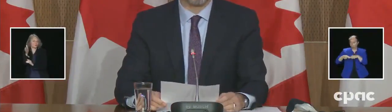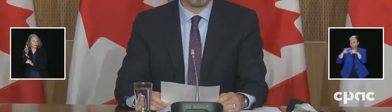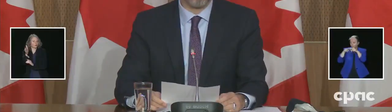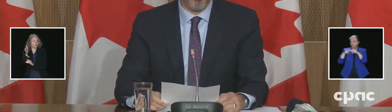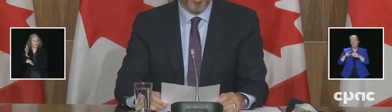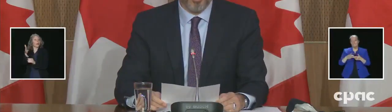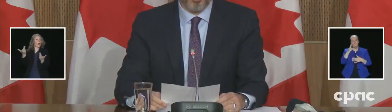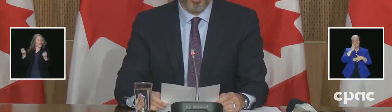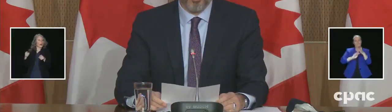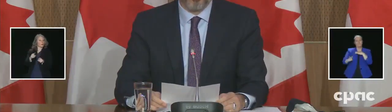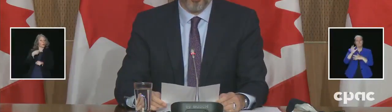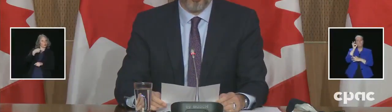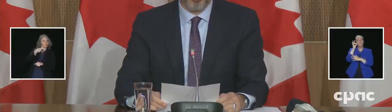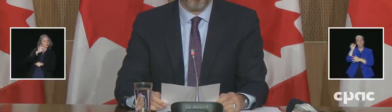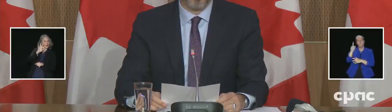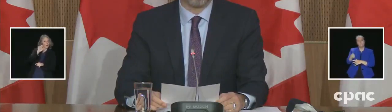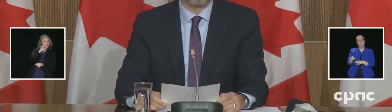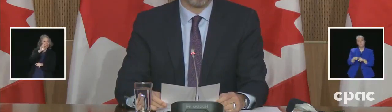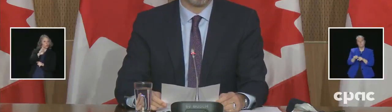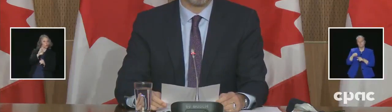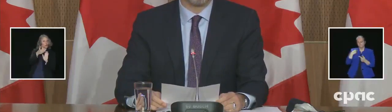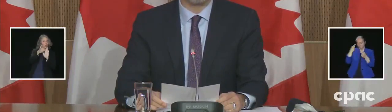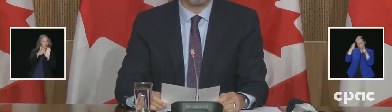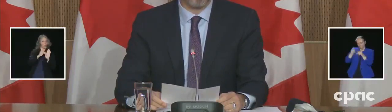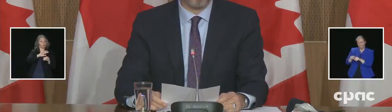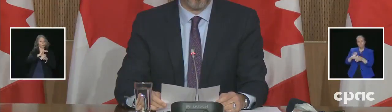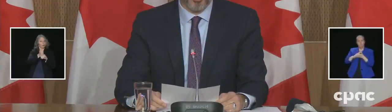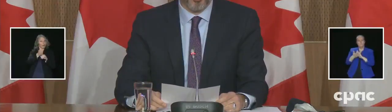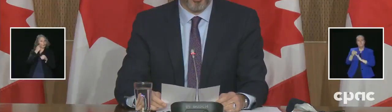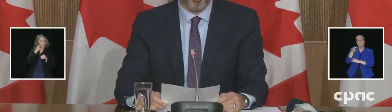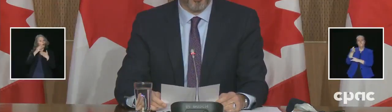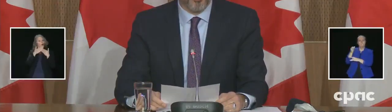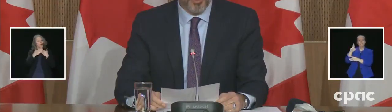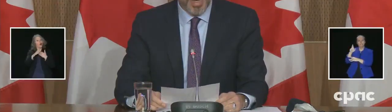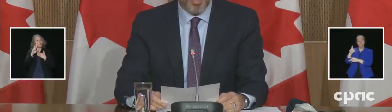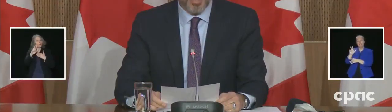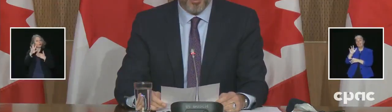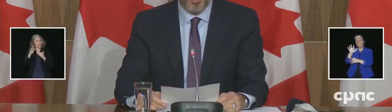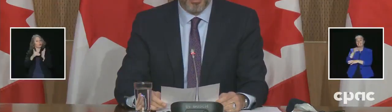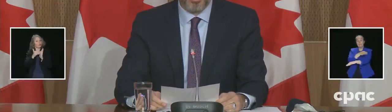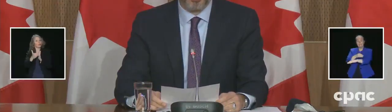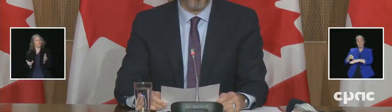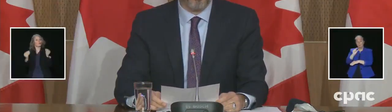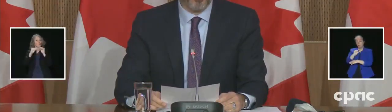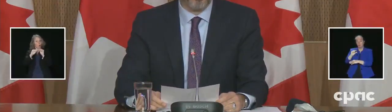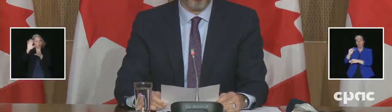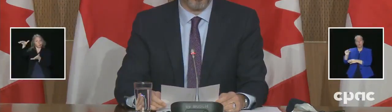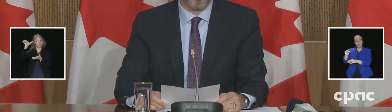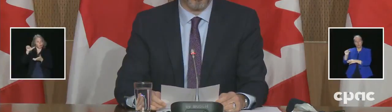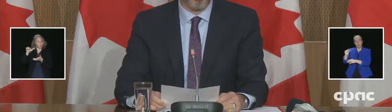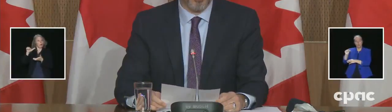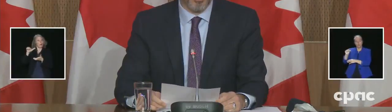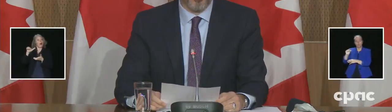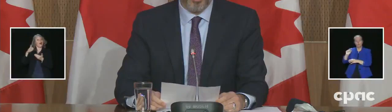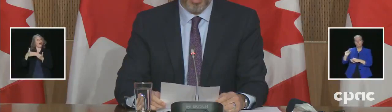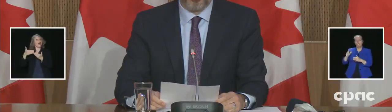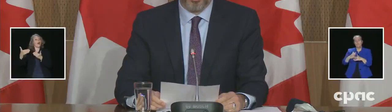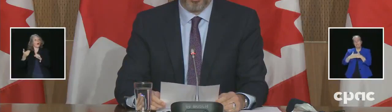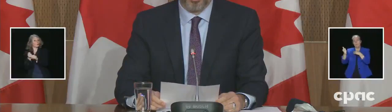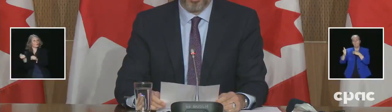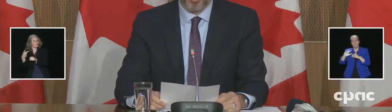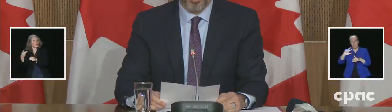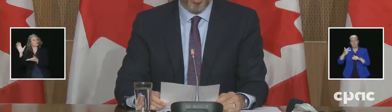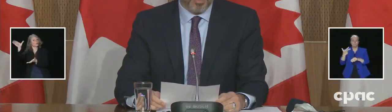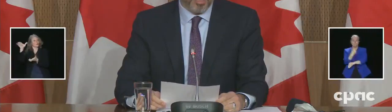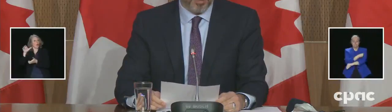an agreement with Pfizer for 35 million booster doses for next year and 30 million in the year